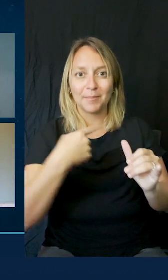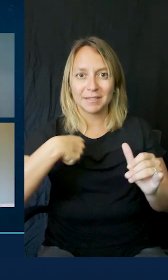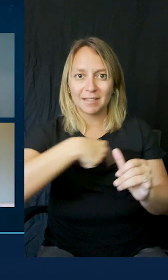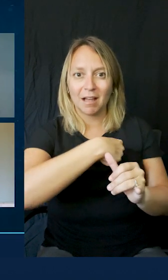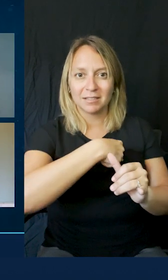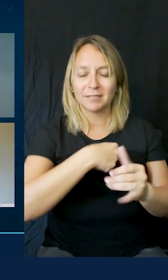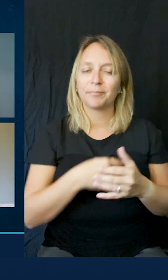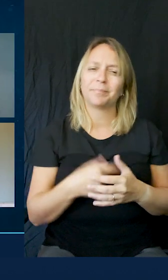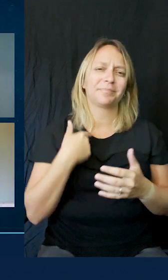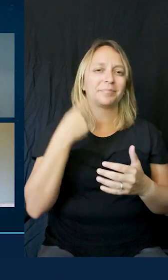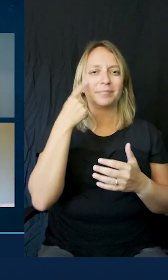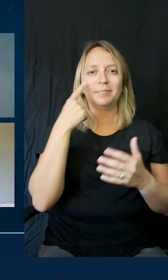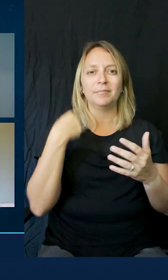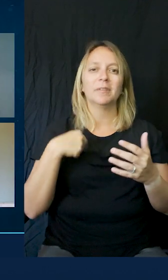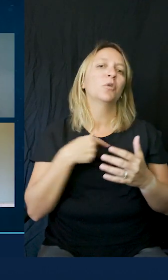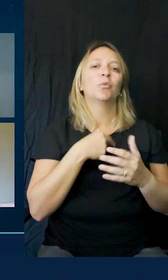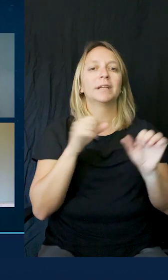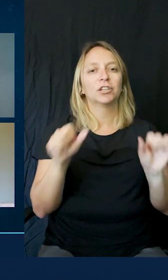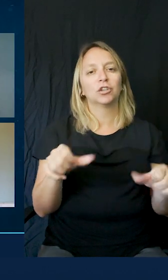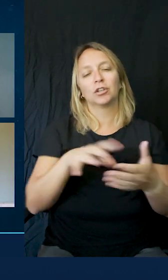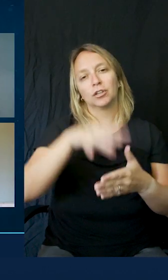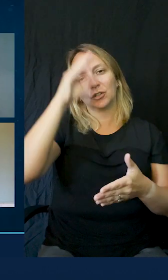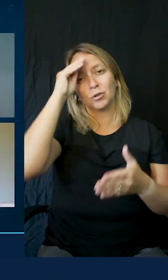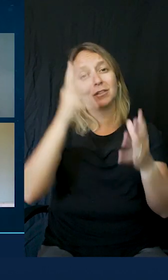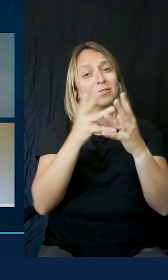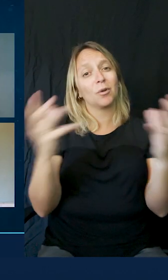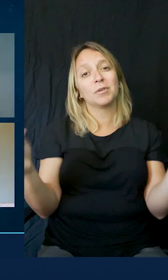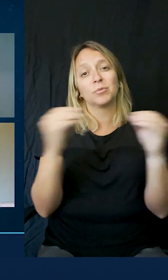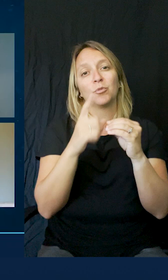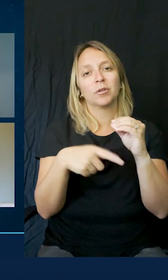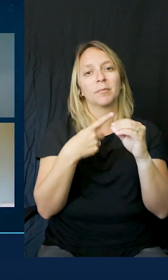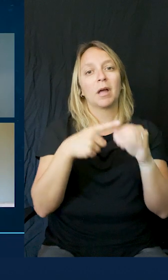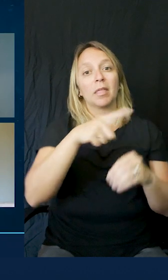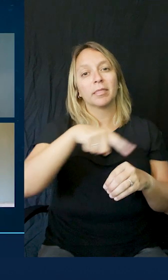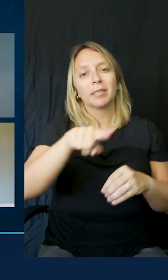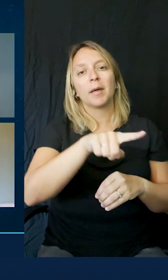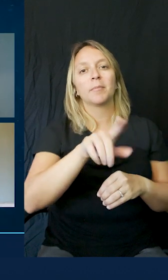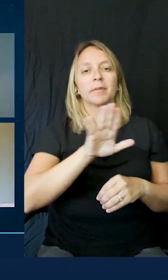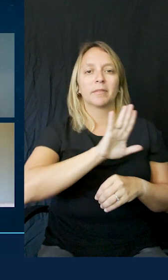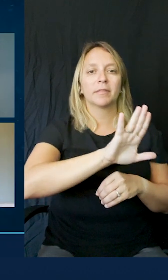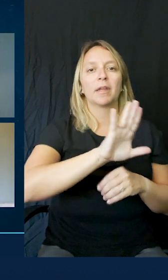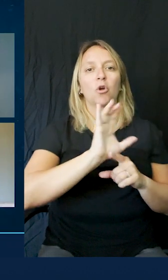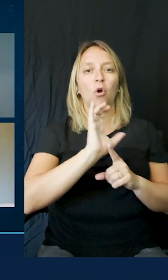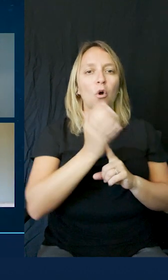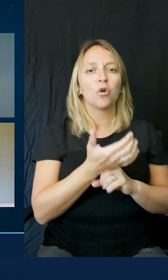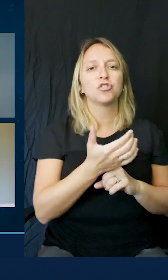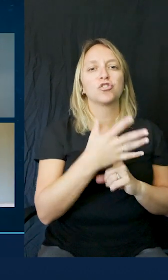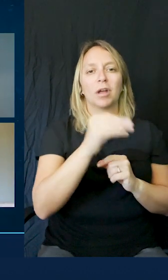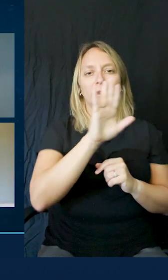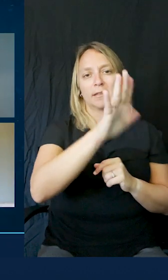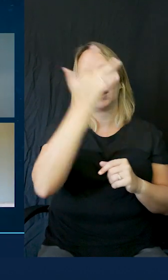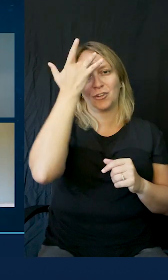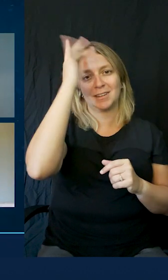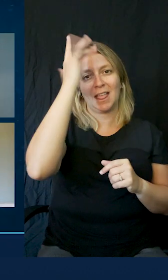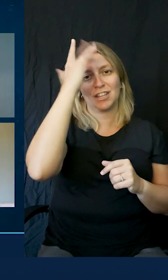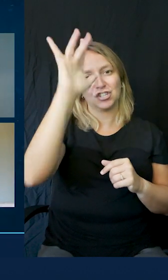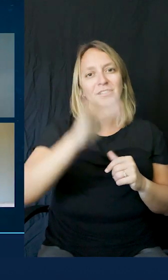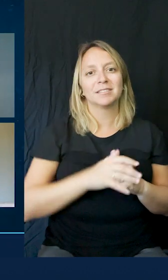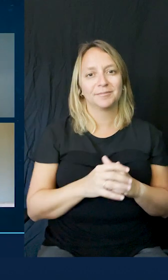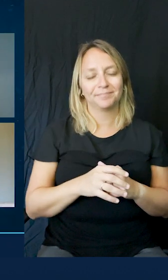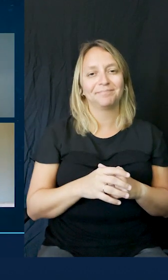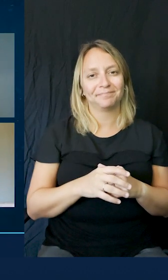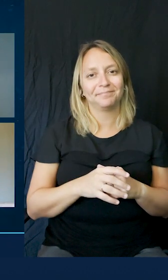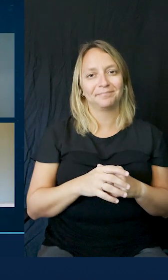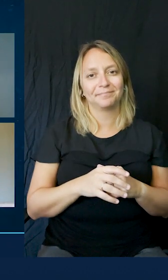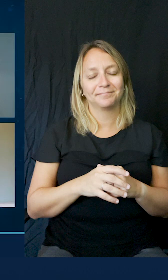so much more to learn about them and their culture and their intelligence as a species.